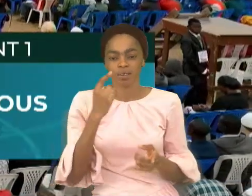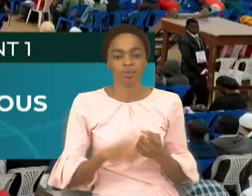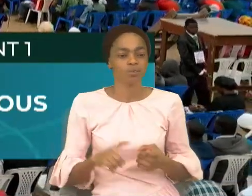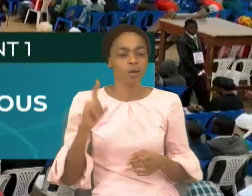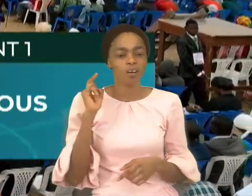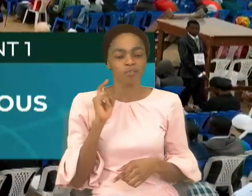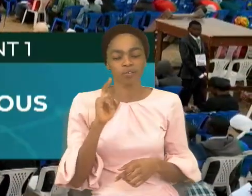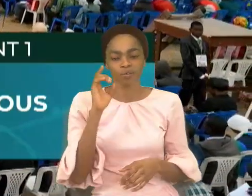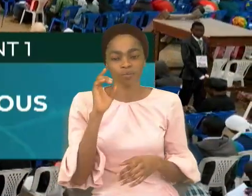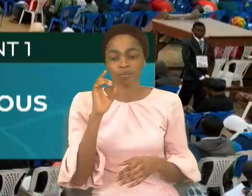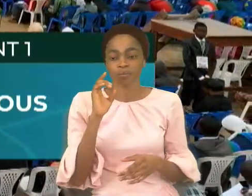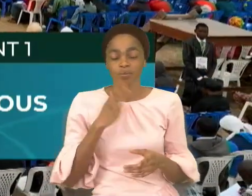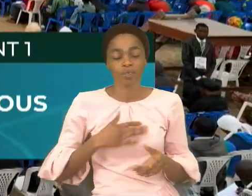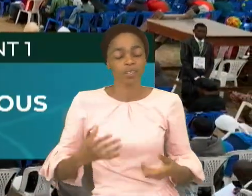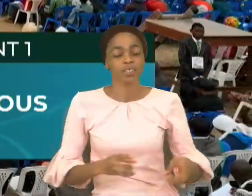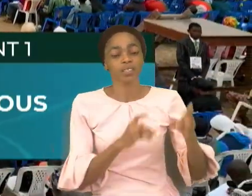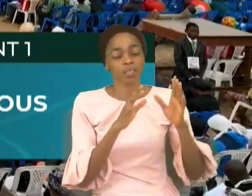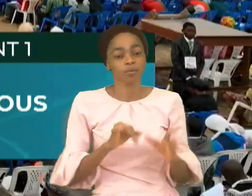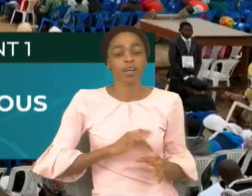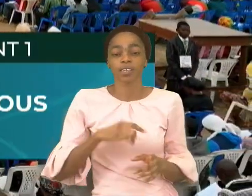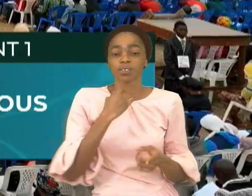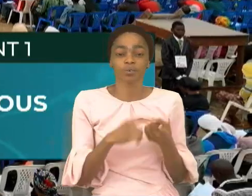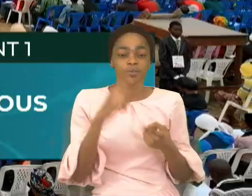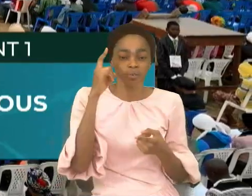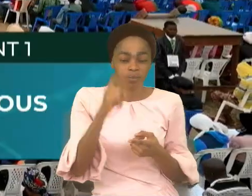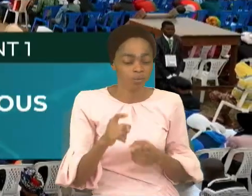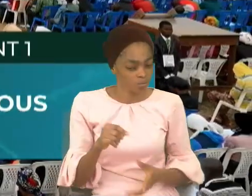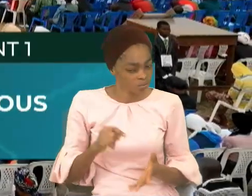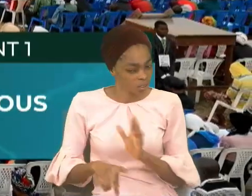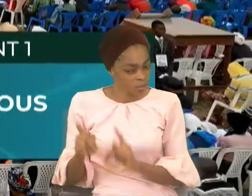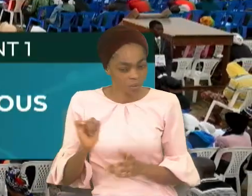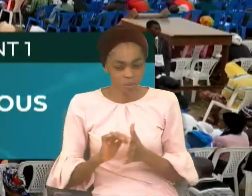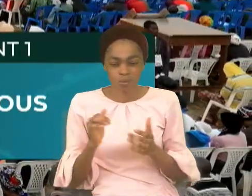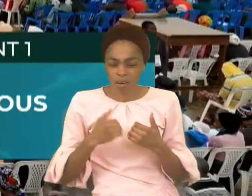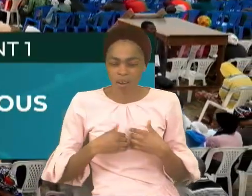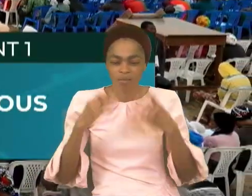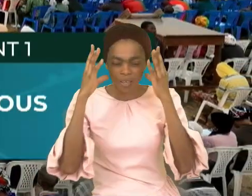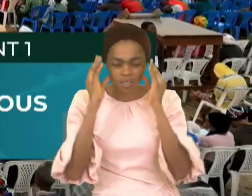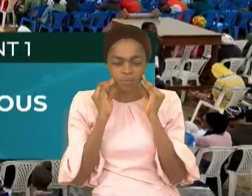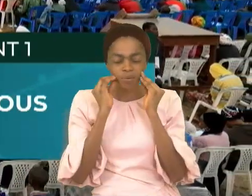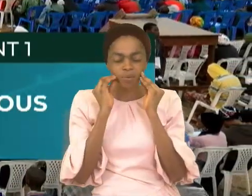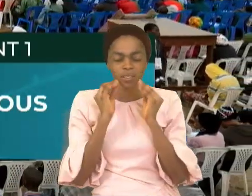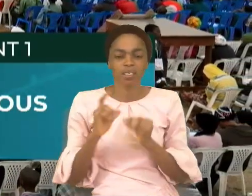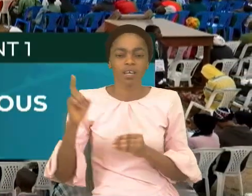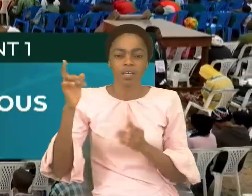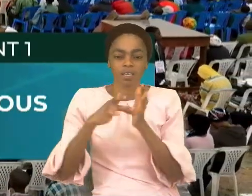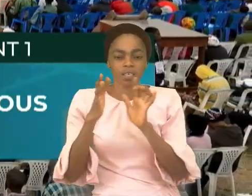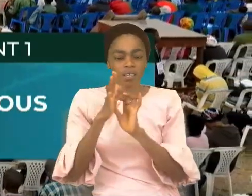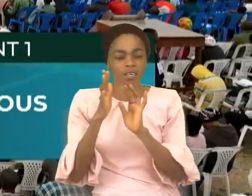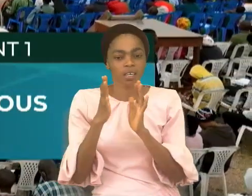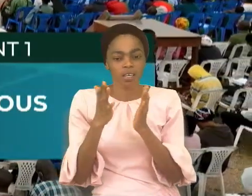tasted of Calvary, and those who have known the power and the strength of the Lord, those who in